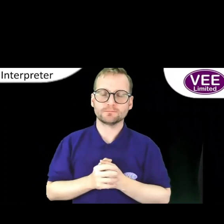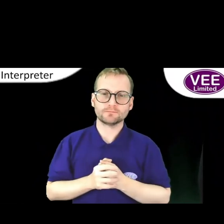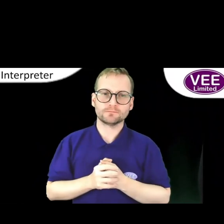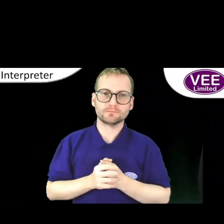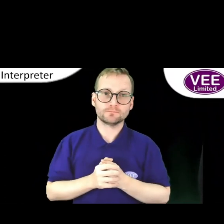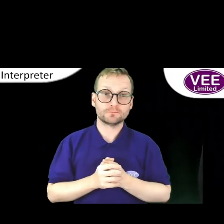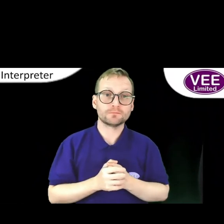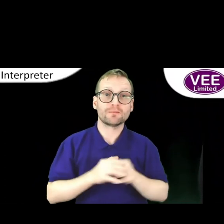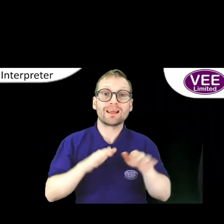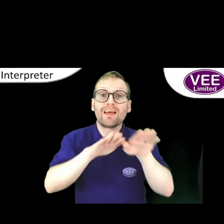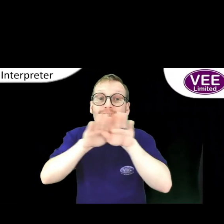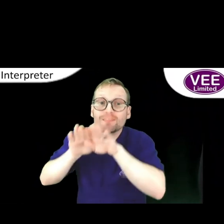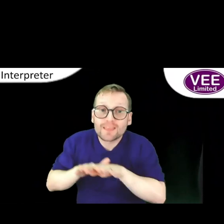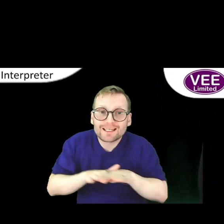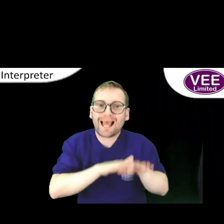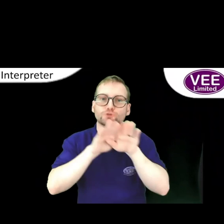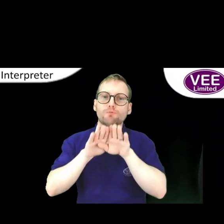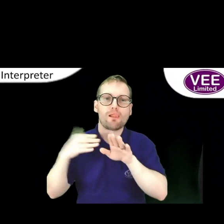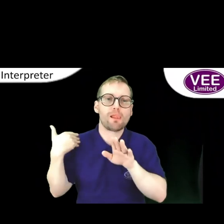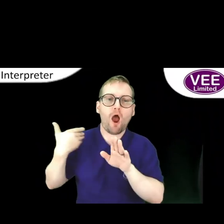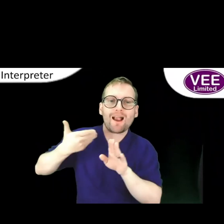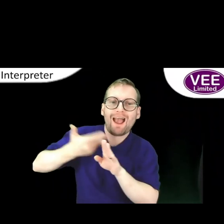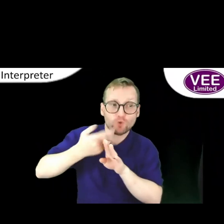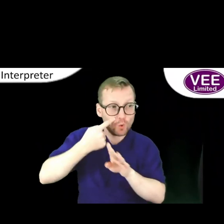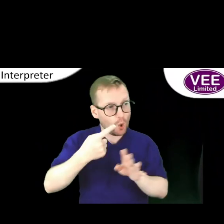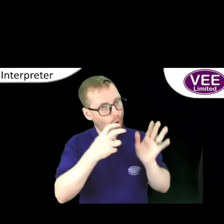In the National Archives, you can go back through the passenger log